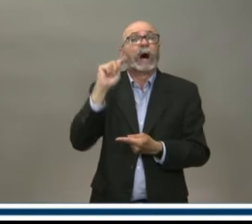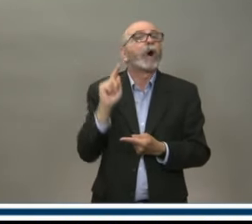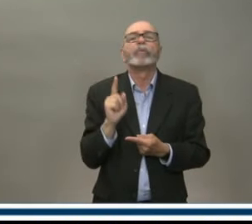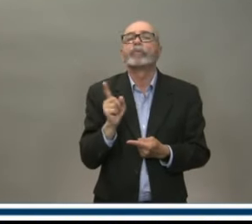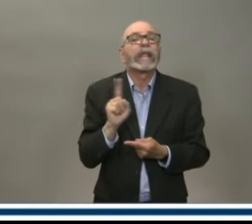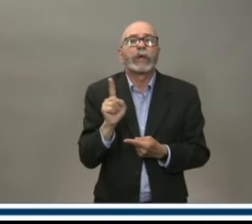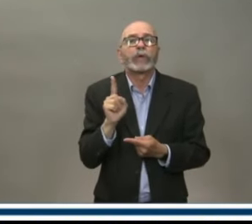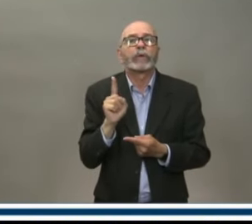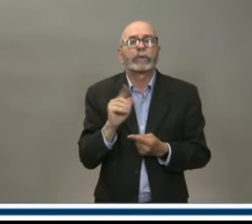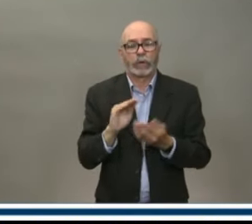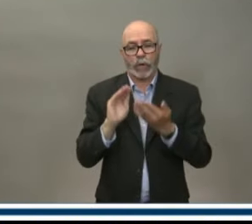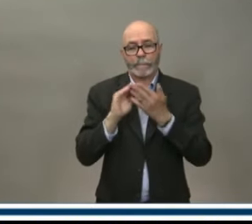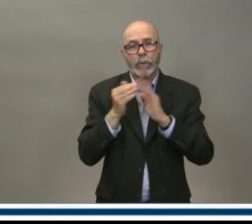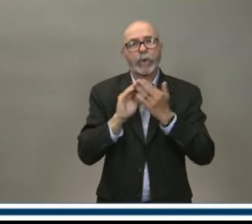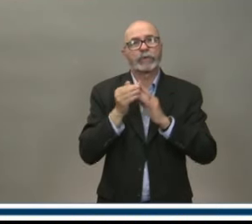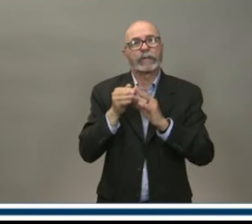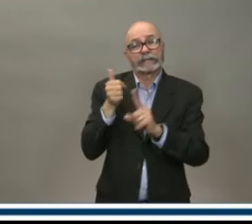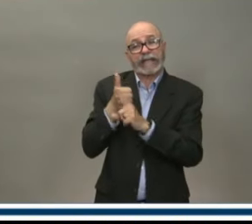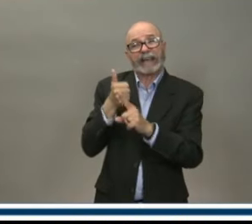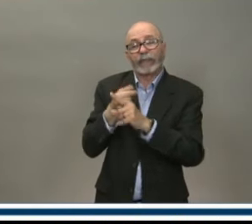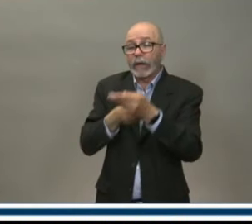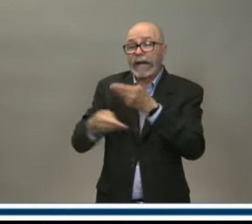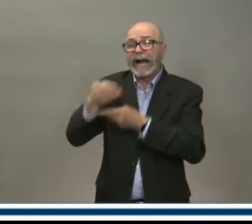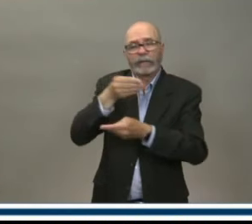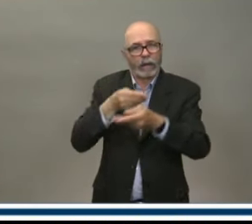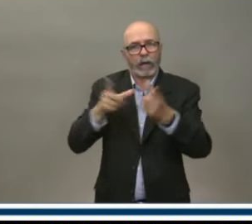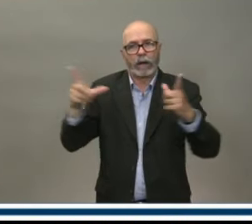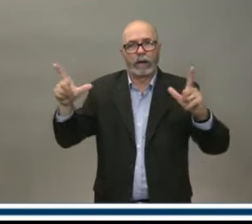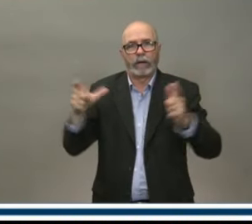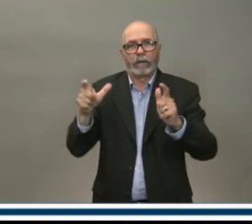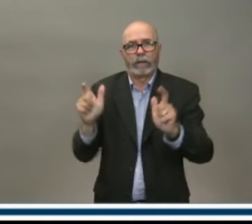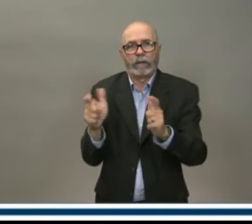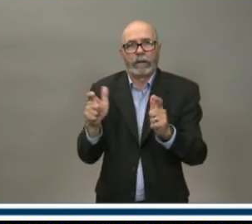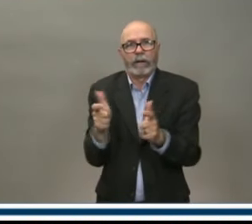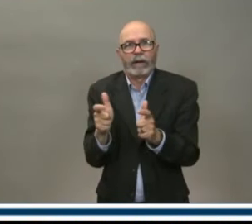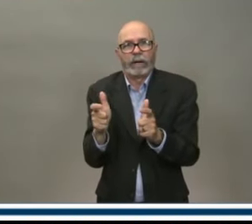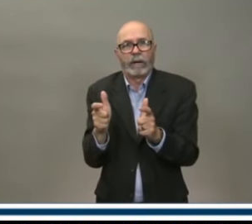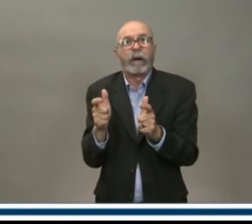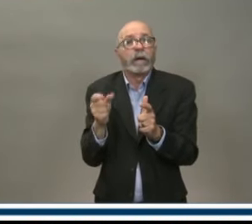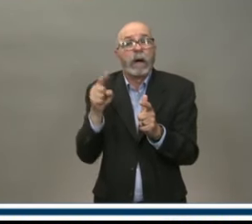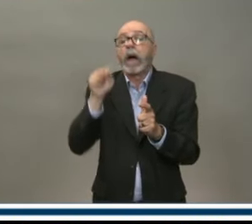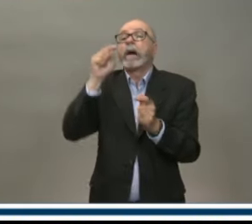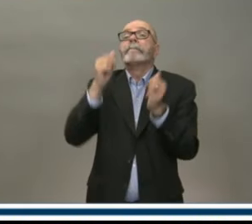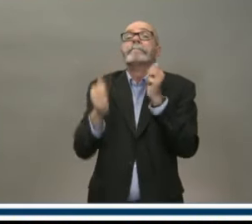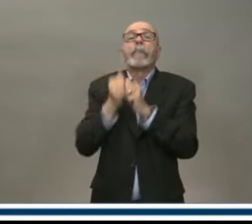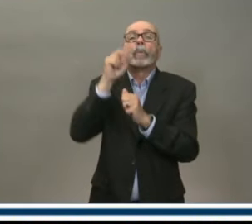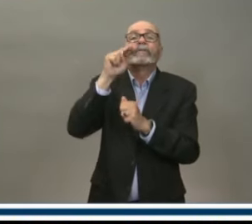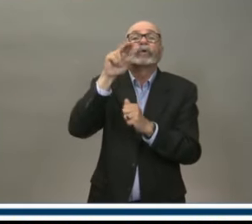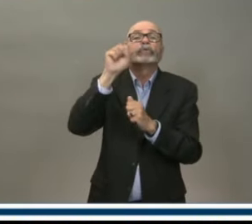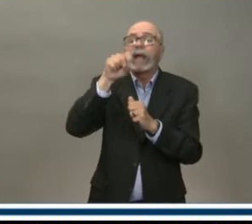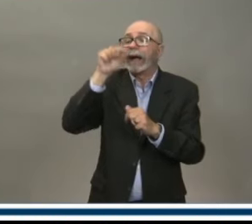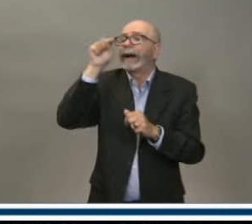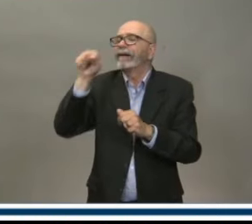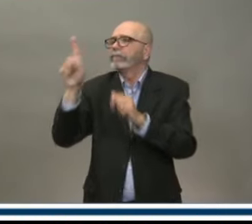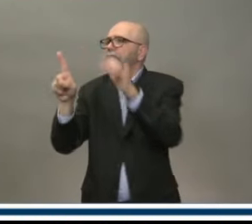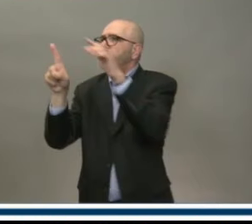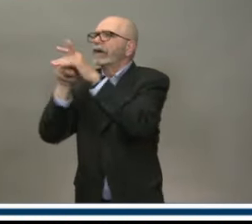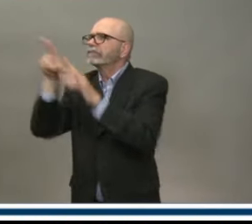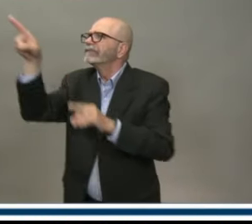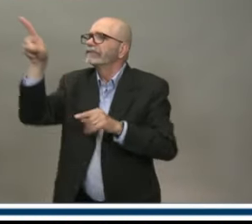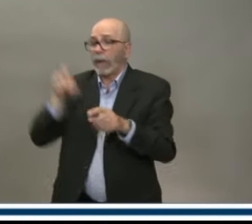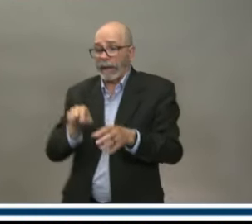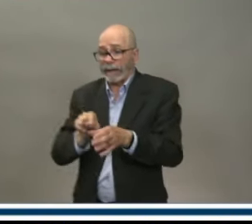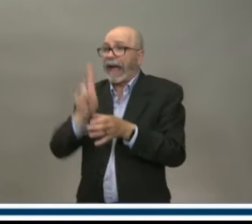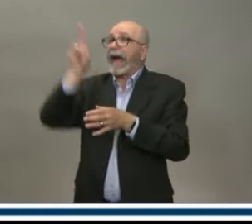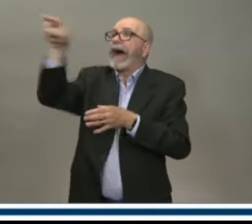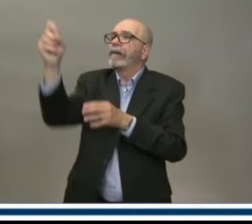Nova Scotia. In many parts of Nova Scotia, we continue to have only sporadic cases. In the HRM area,